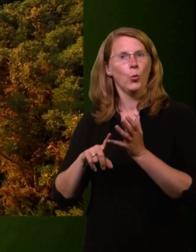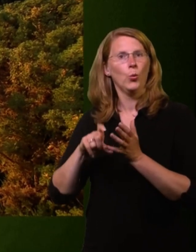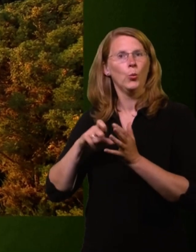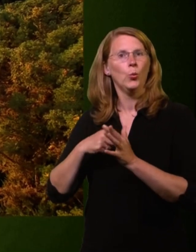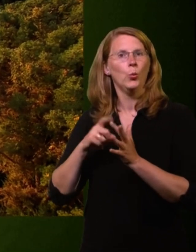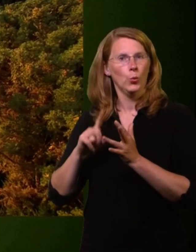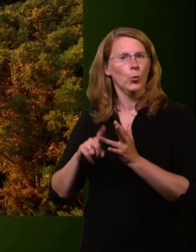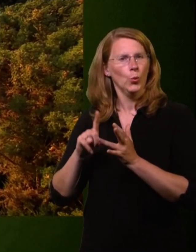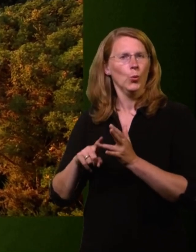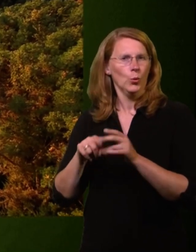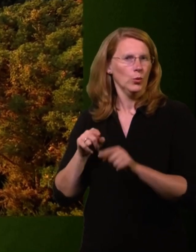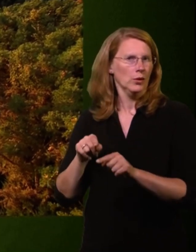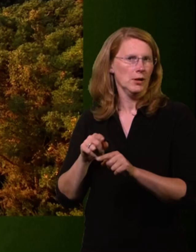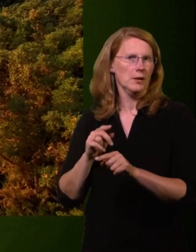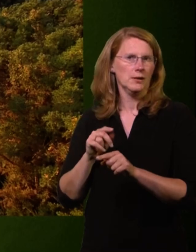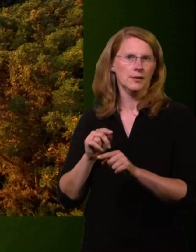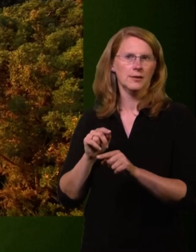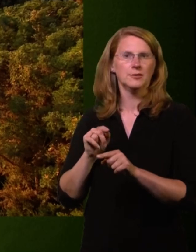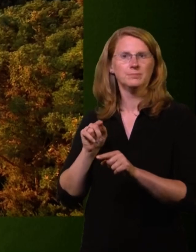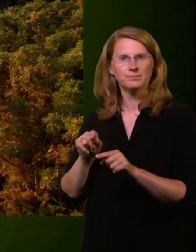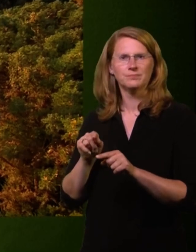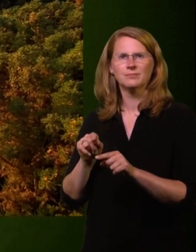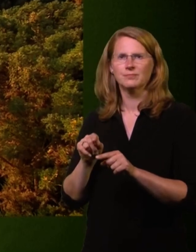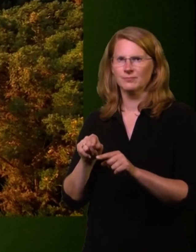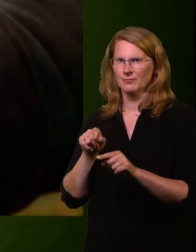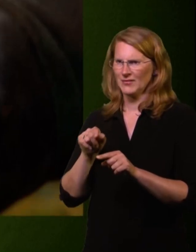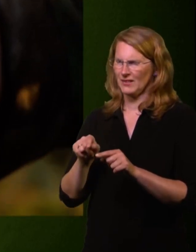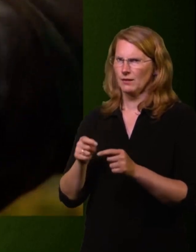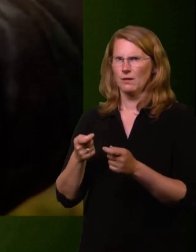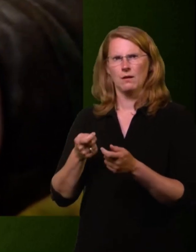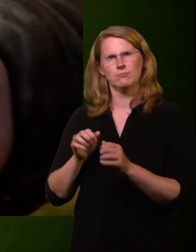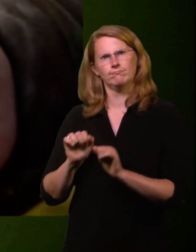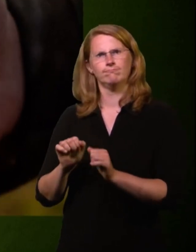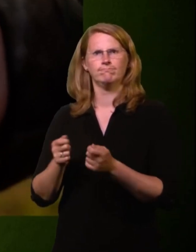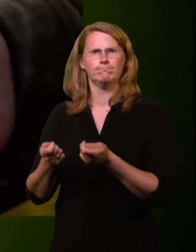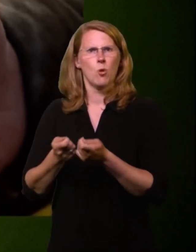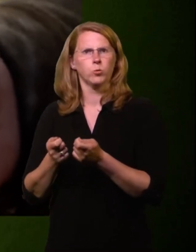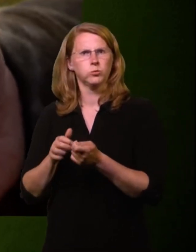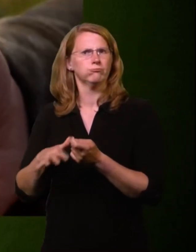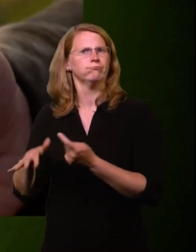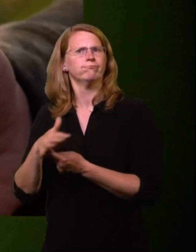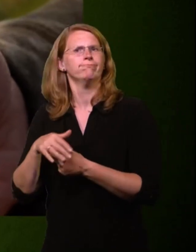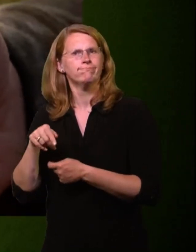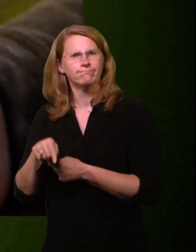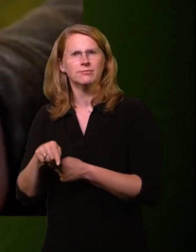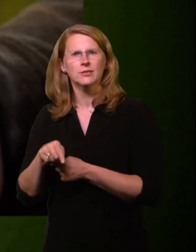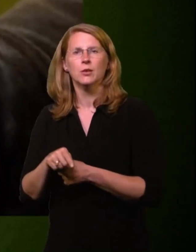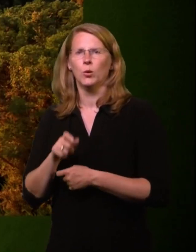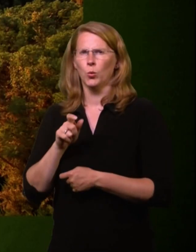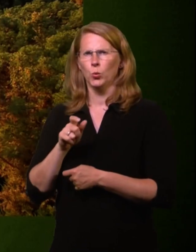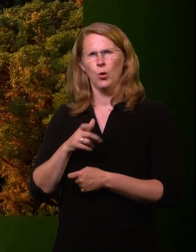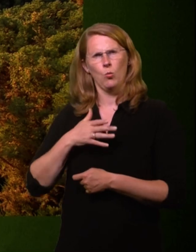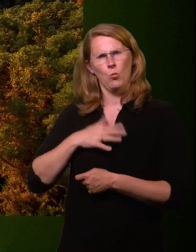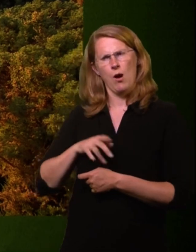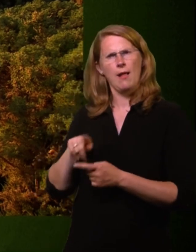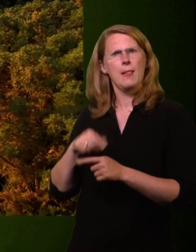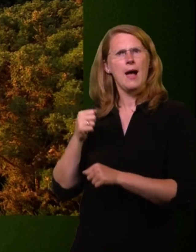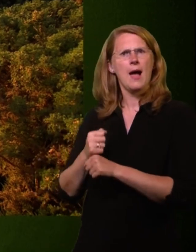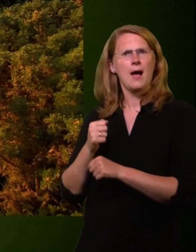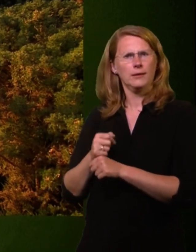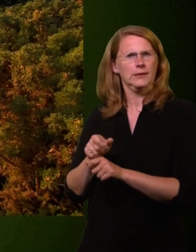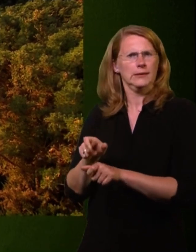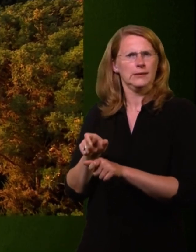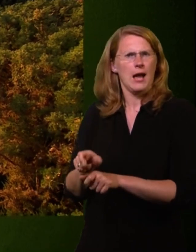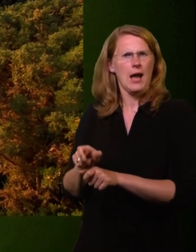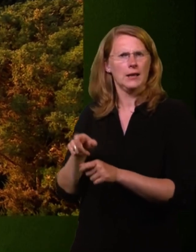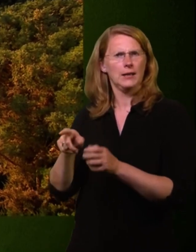Now, clearly, the cuckoo wants its egg to stay in the meadow pipit's nest, and the host, the pipits, want to be able to spot it and turf it out.